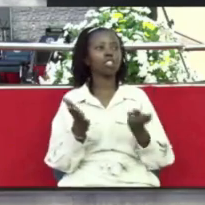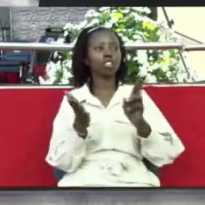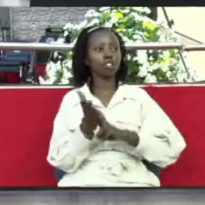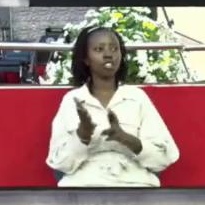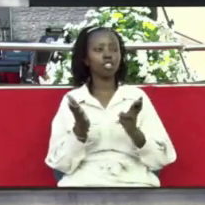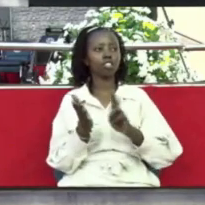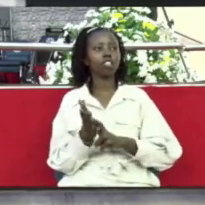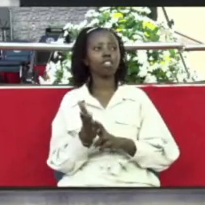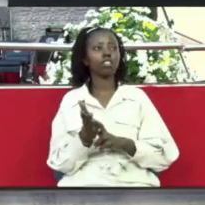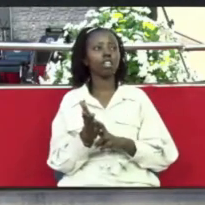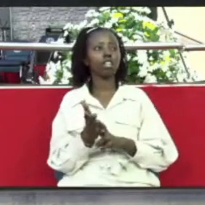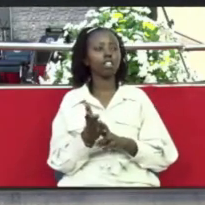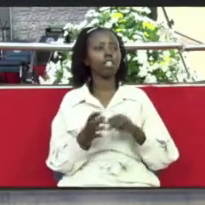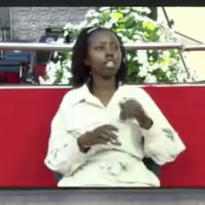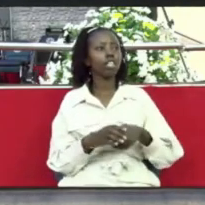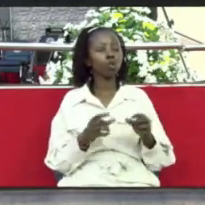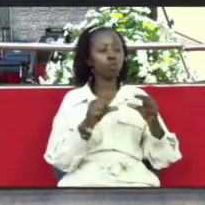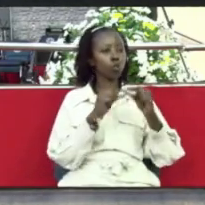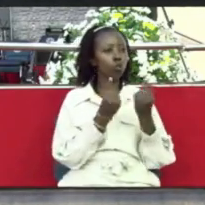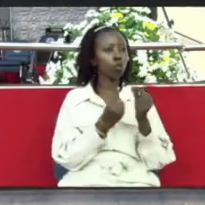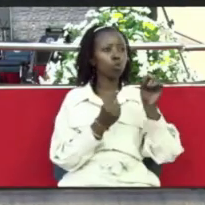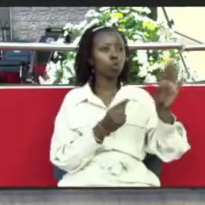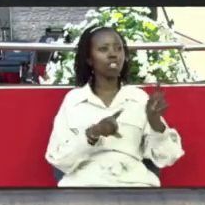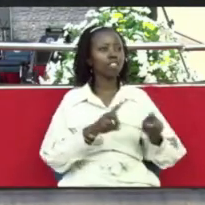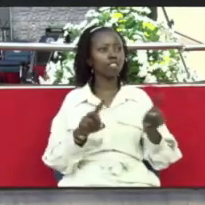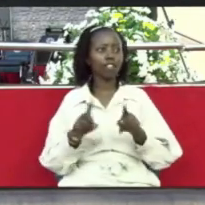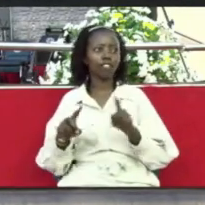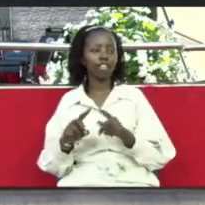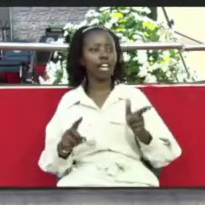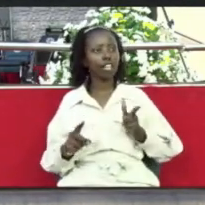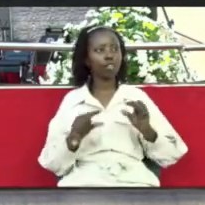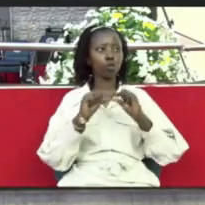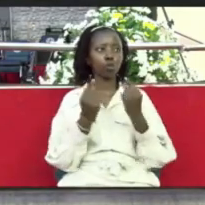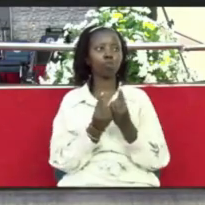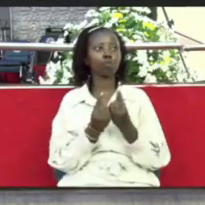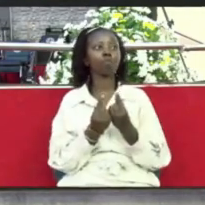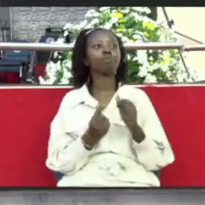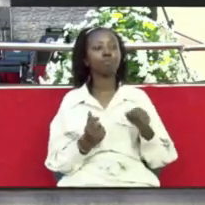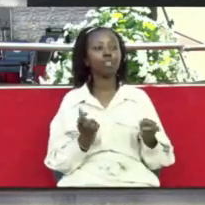we know how to best serve you, okay? Na pia unaweza jisajilisha pale, kuna meza pale nje